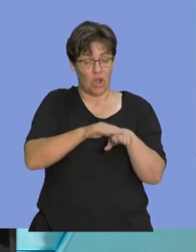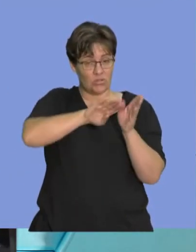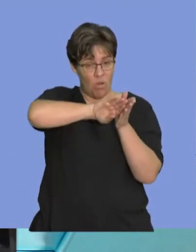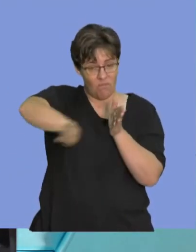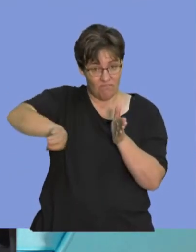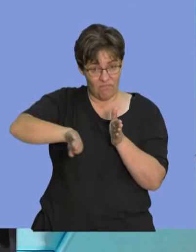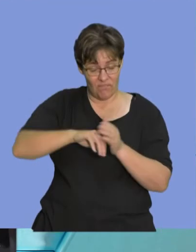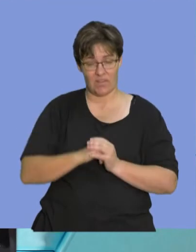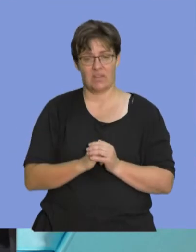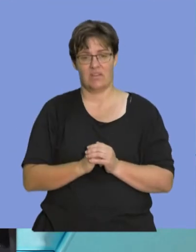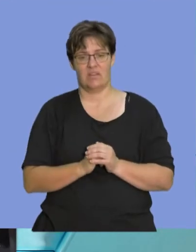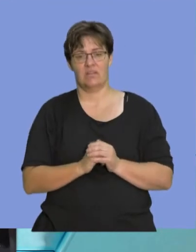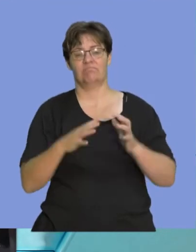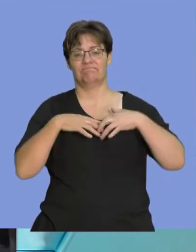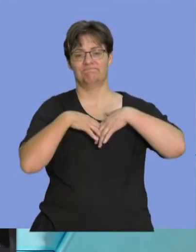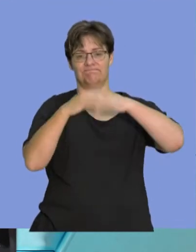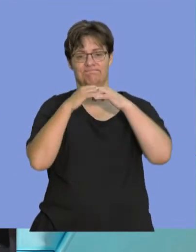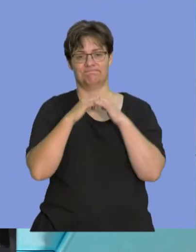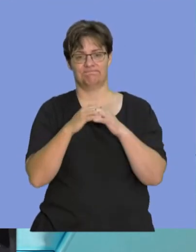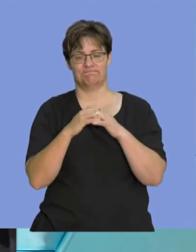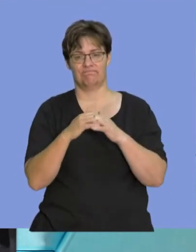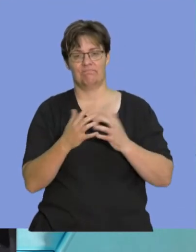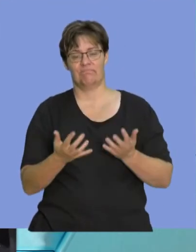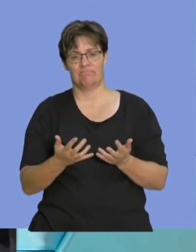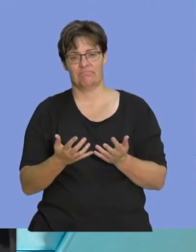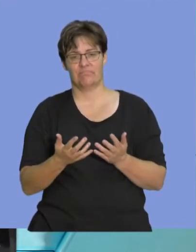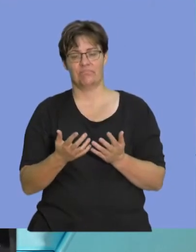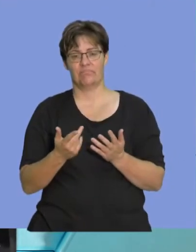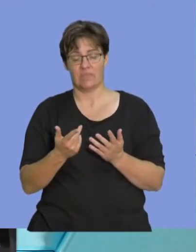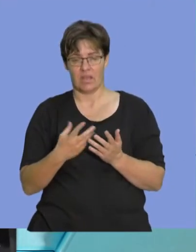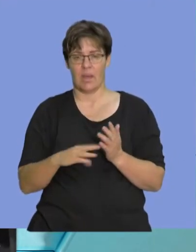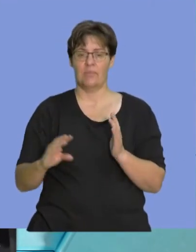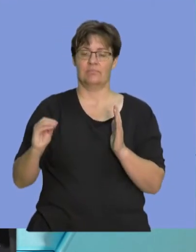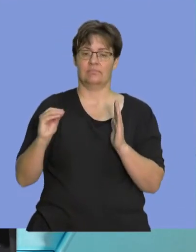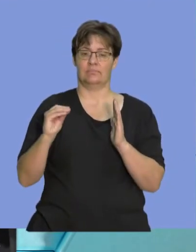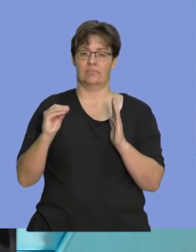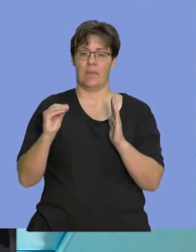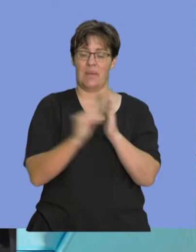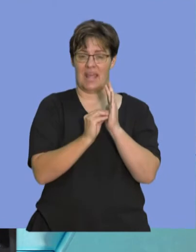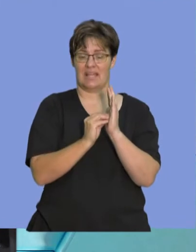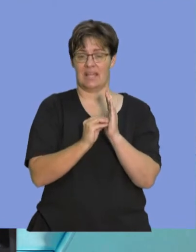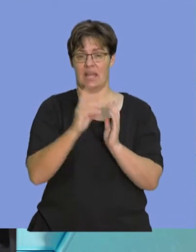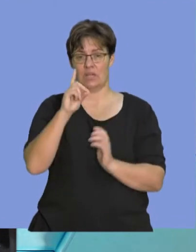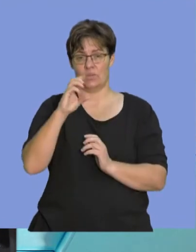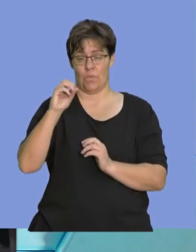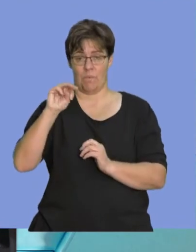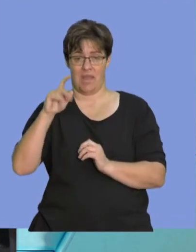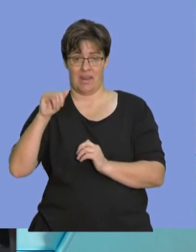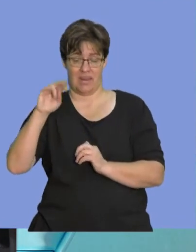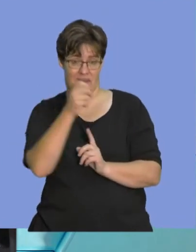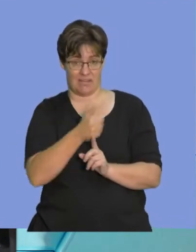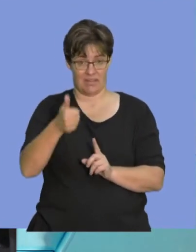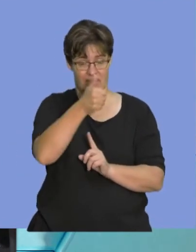they've got these, we create what is called, which we call them the magnetic domains. So what these magnetic domains essentially do, they